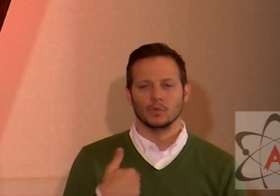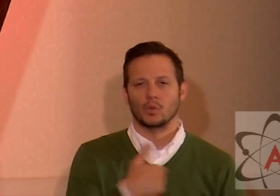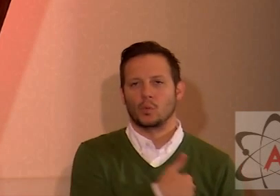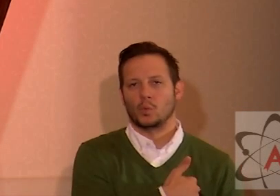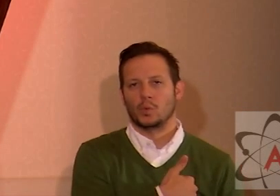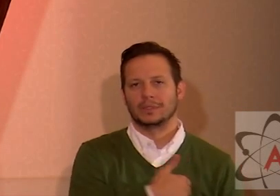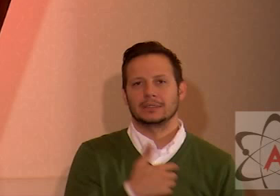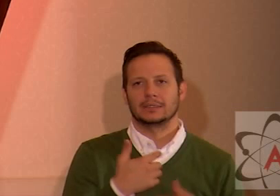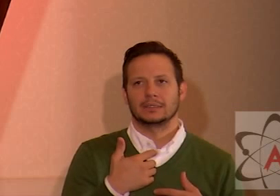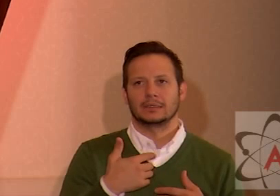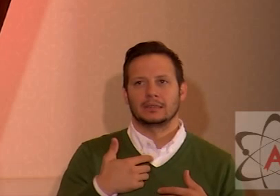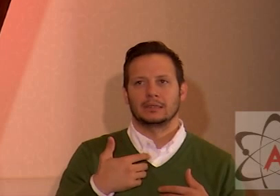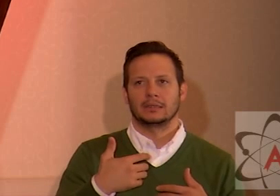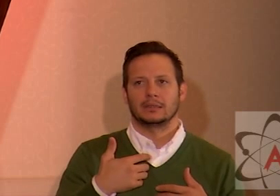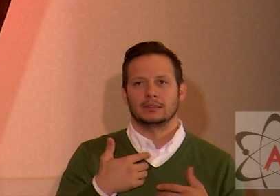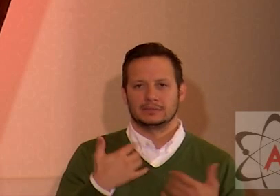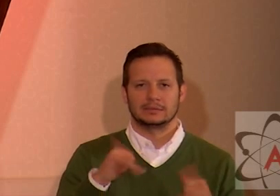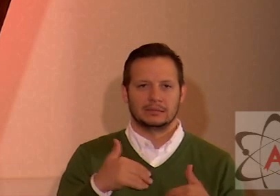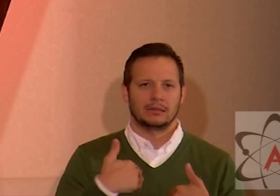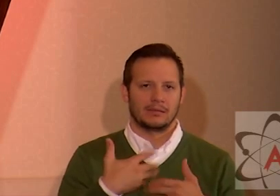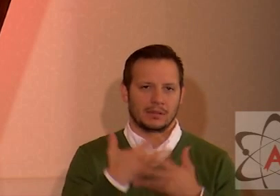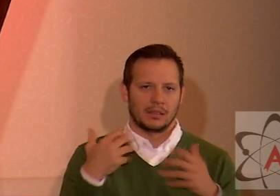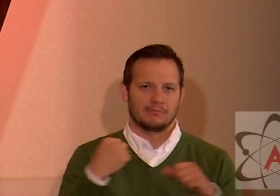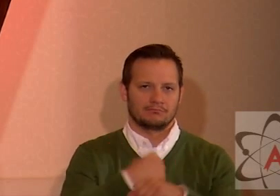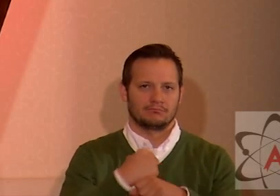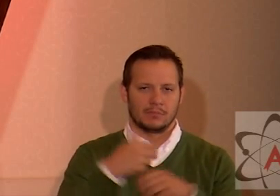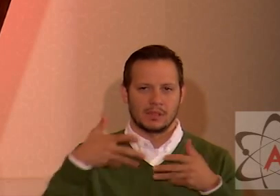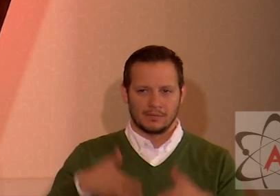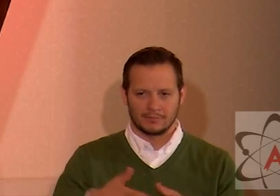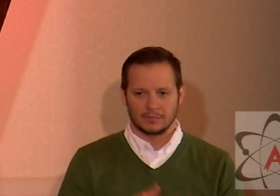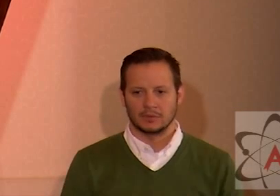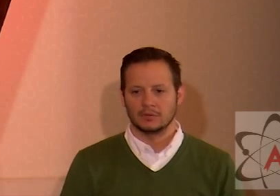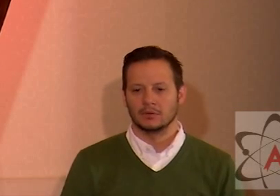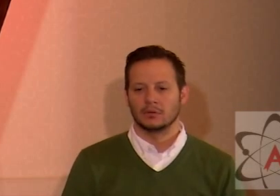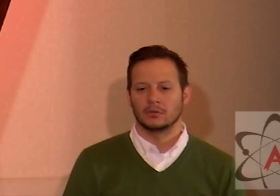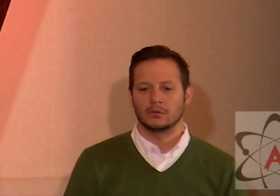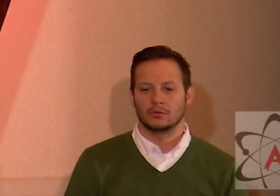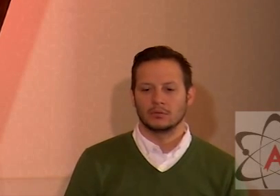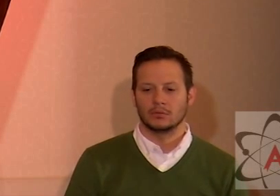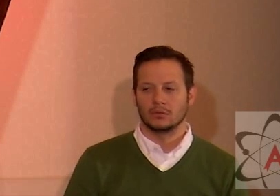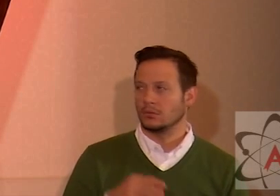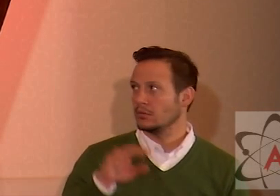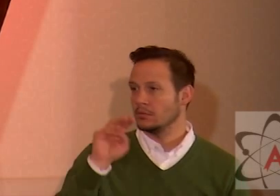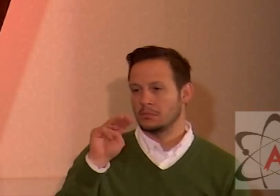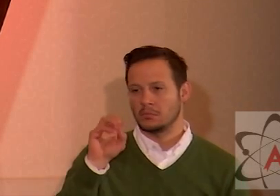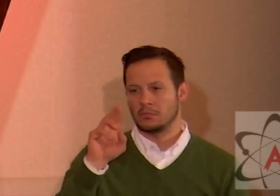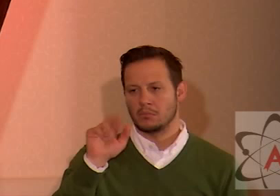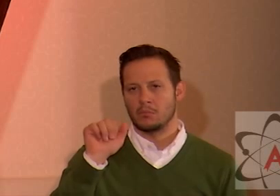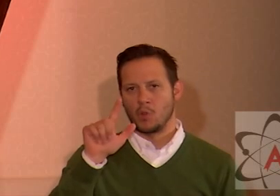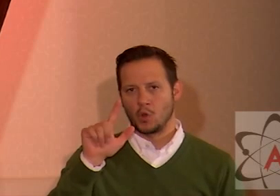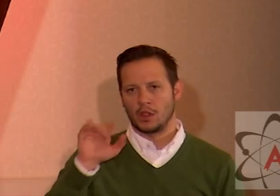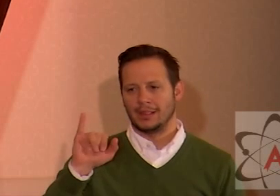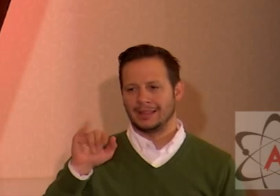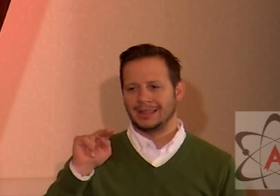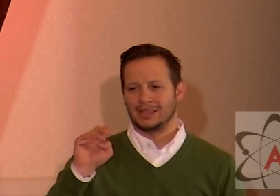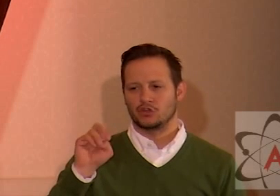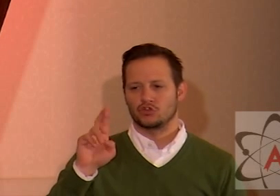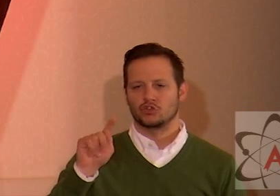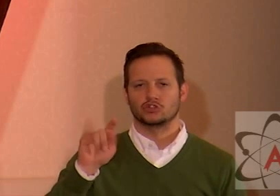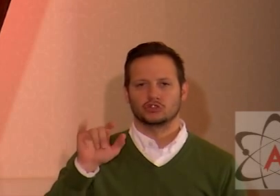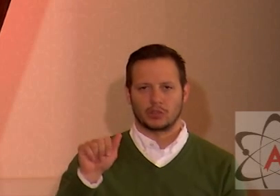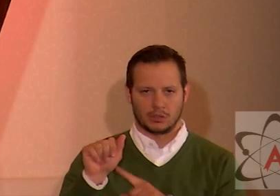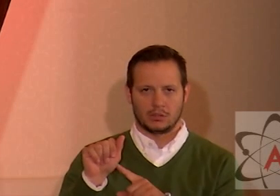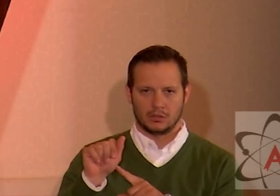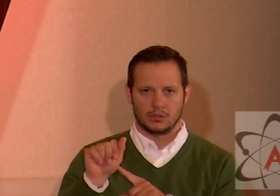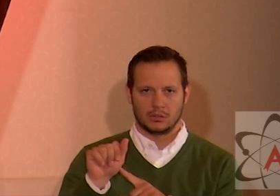though. More insidious threat comes from what Michael Lewis might call moral inertia. This is